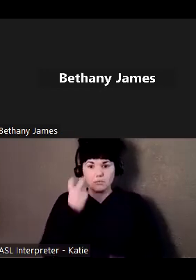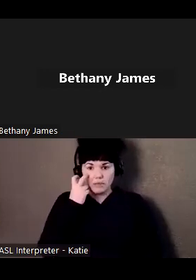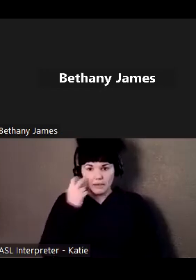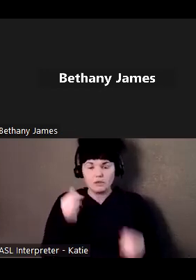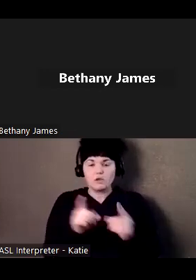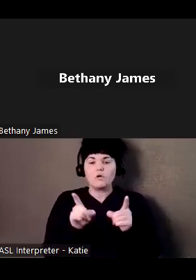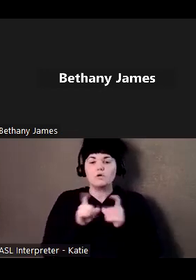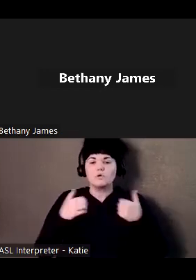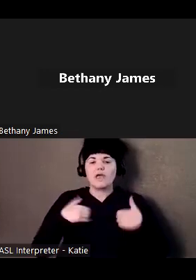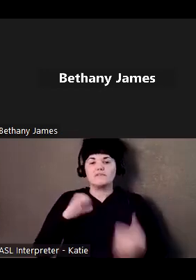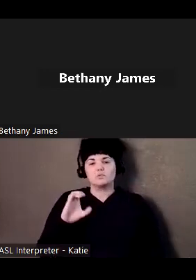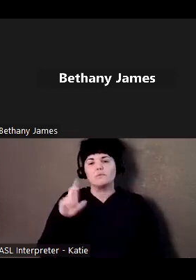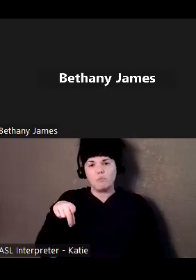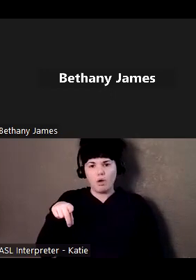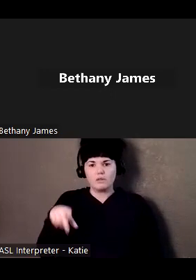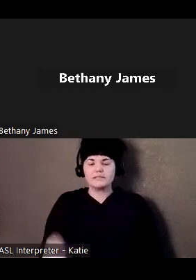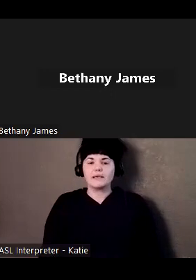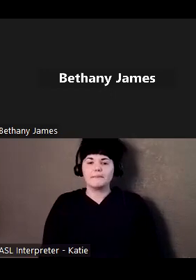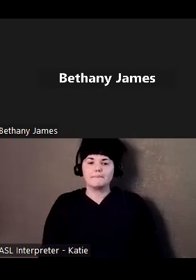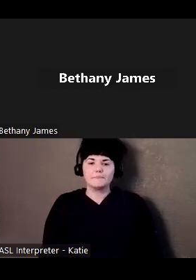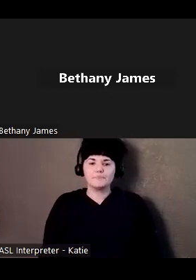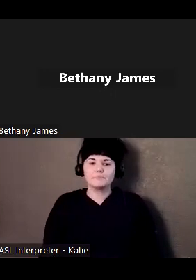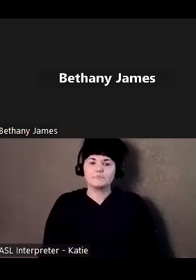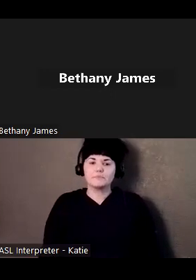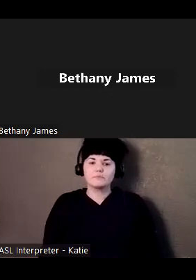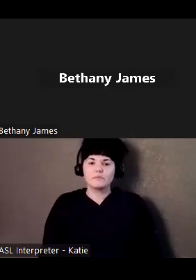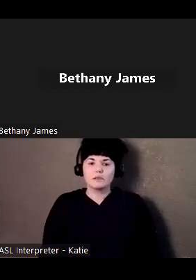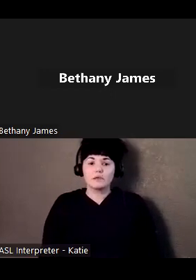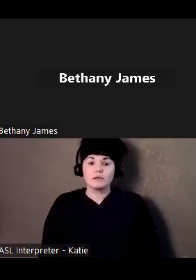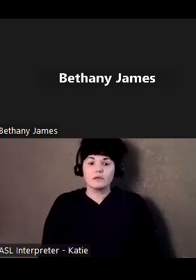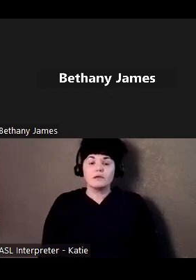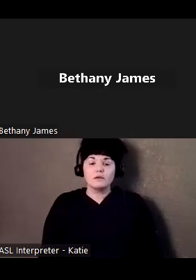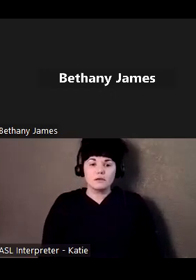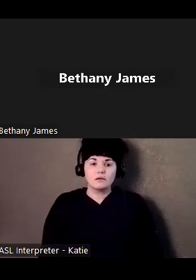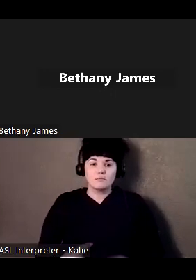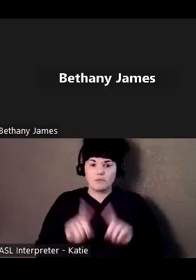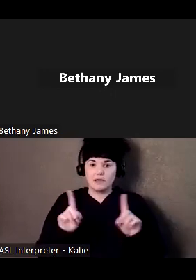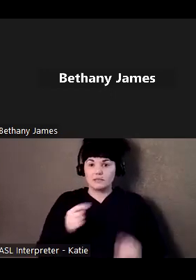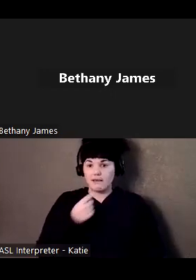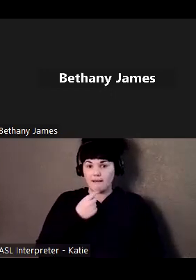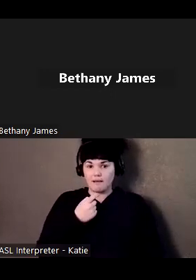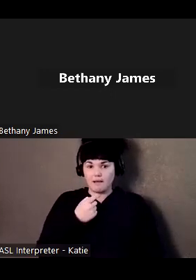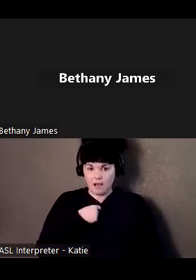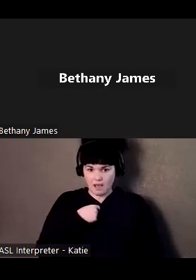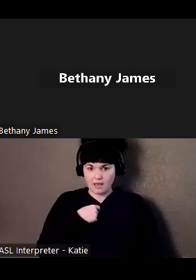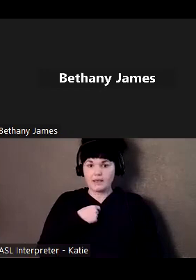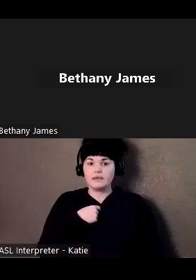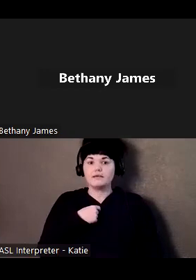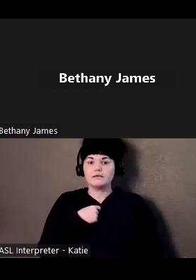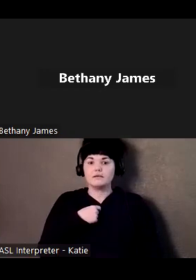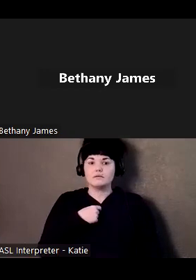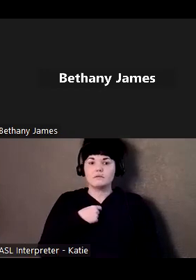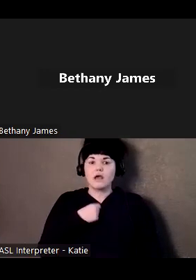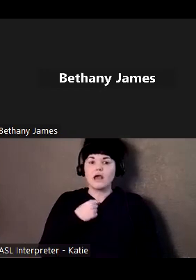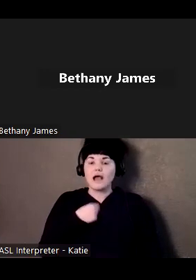palsy. Right there, by making those statements, I've stated that I've stated person first